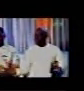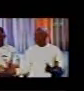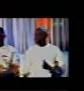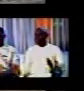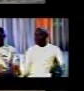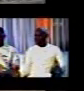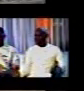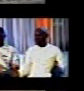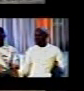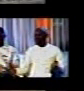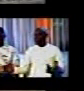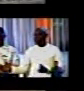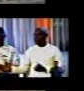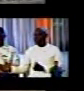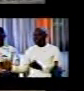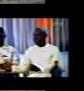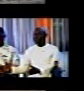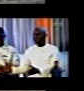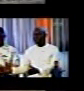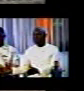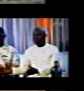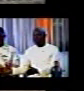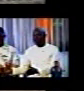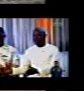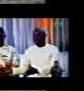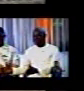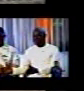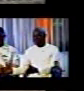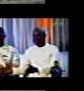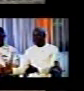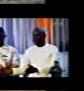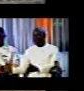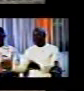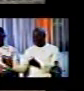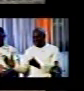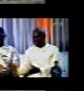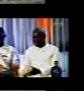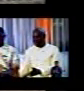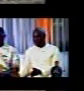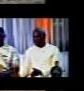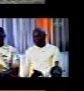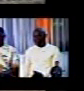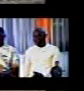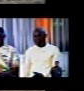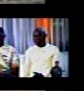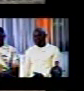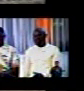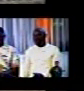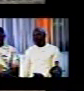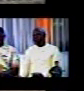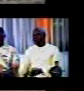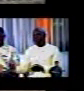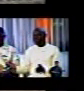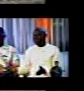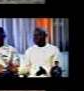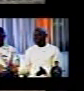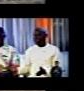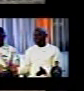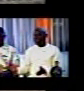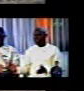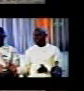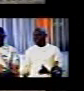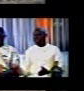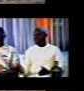I put you. I push you into the bottomless pit. In the name of Jesus, every power monitoring my